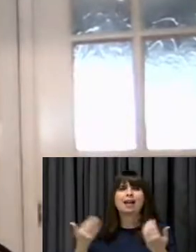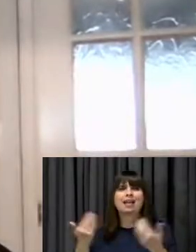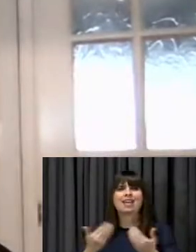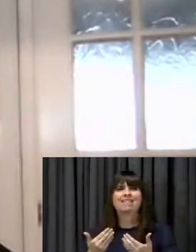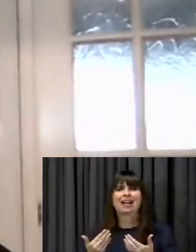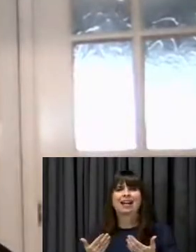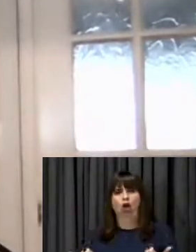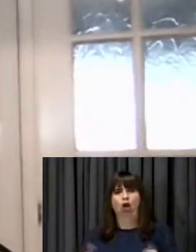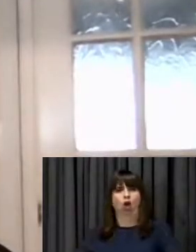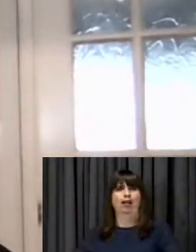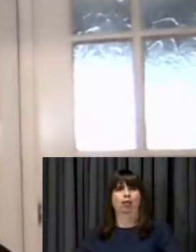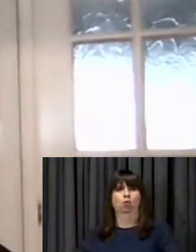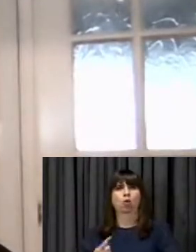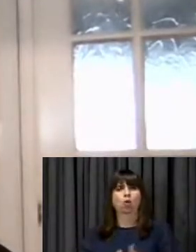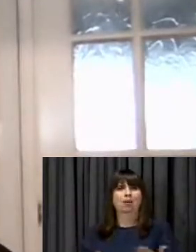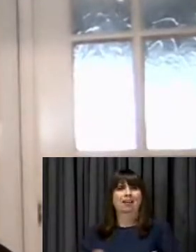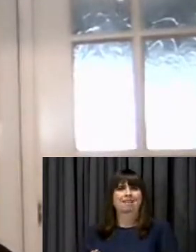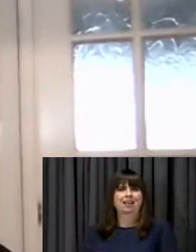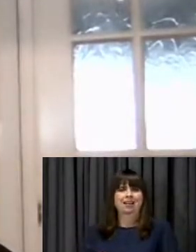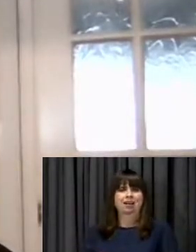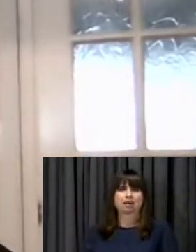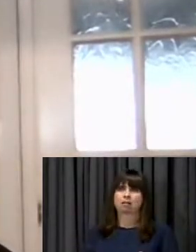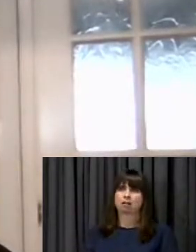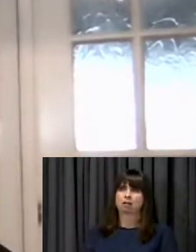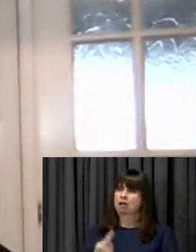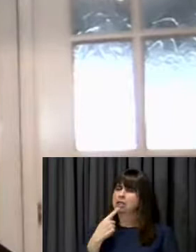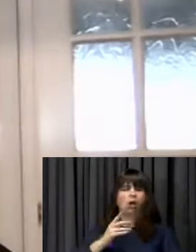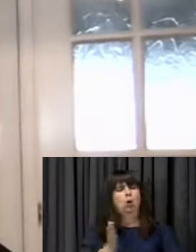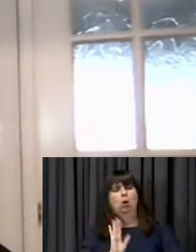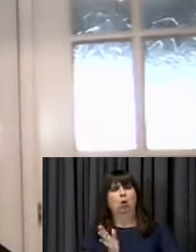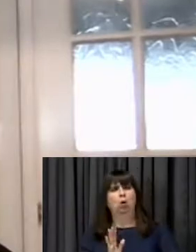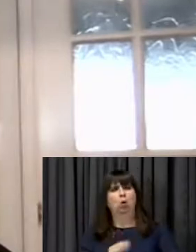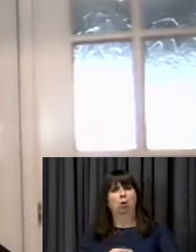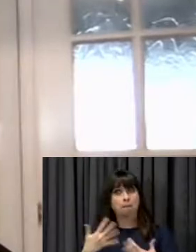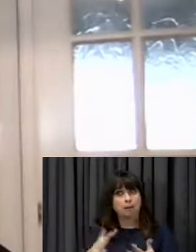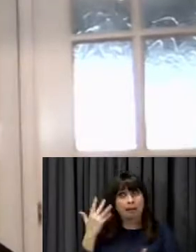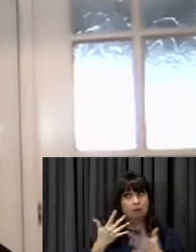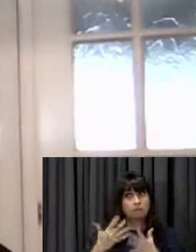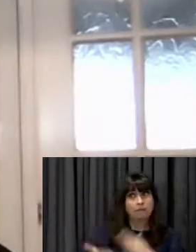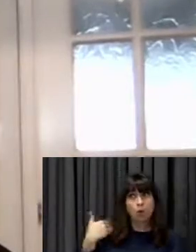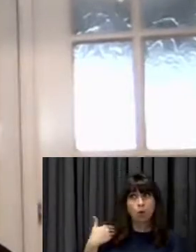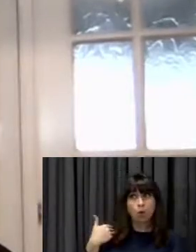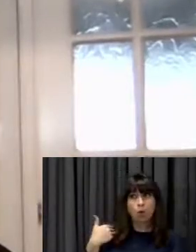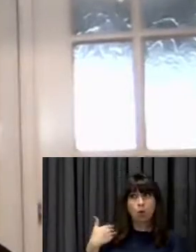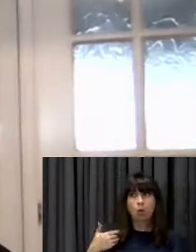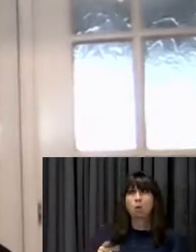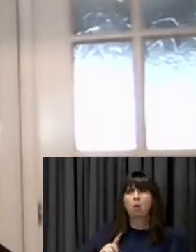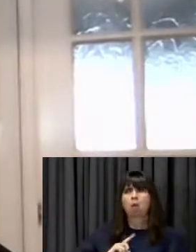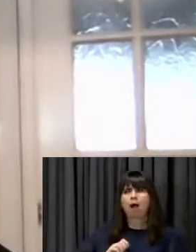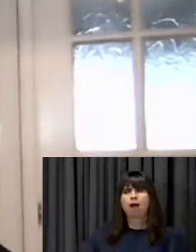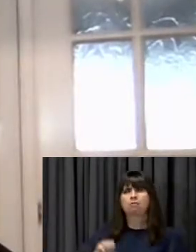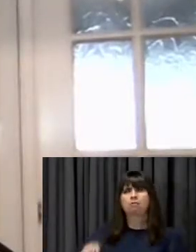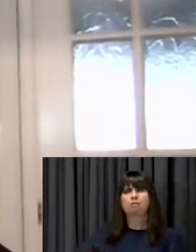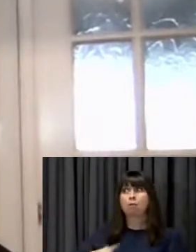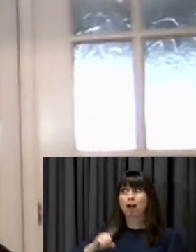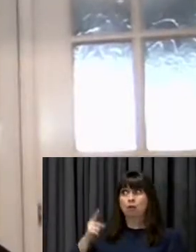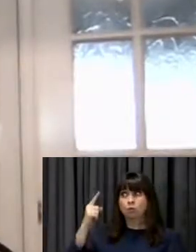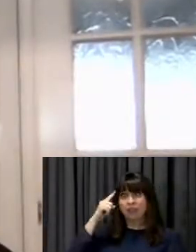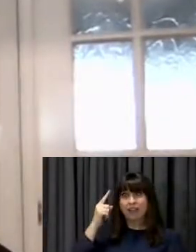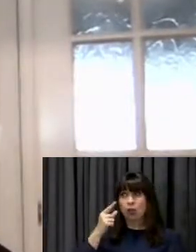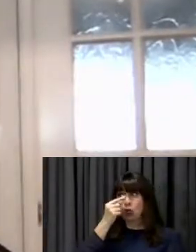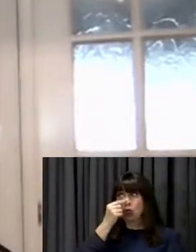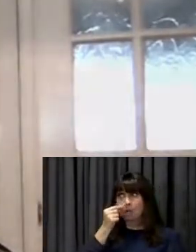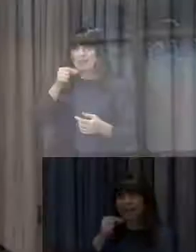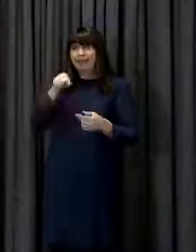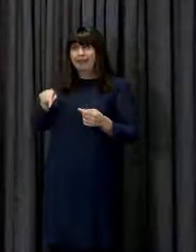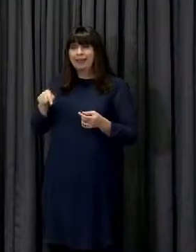by ministers, be it at Cabinet or elsewhere? And if so, when was that and why was it rejected? And you mentioned earlier that everything is on the table. Is that everything but